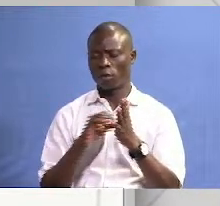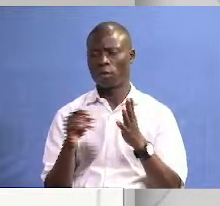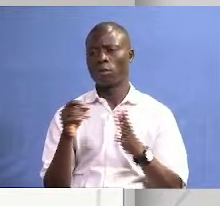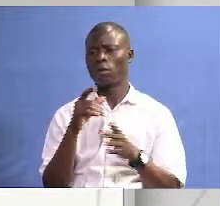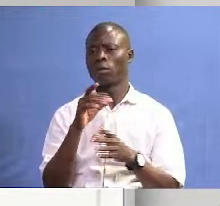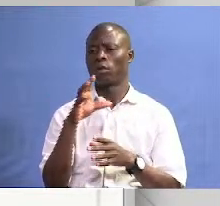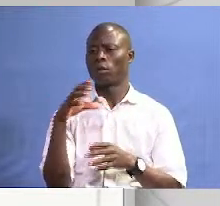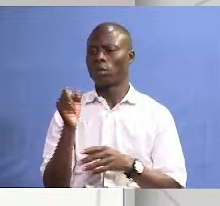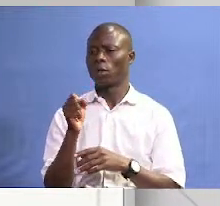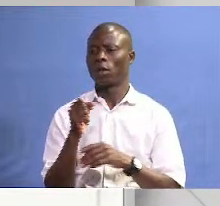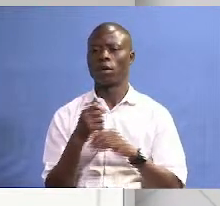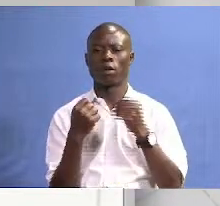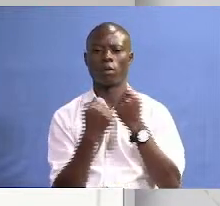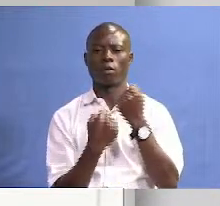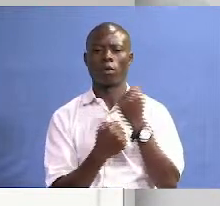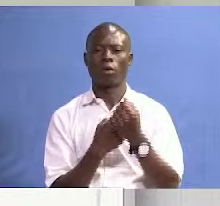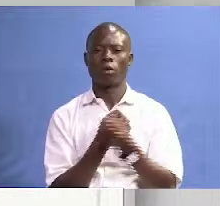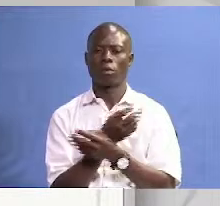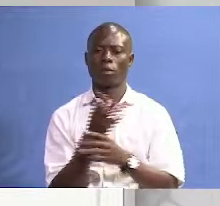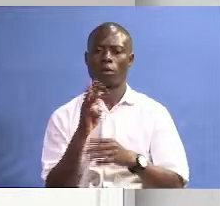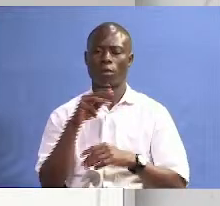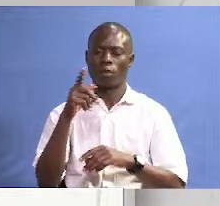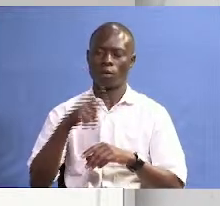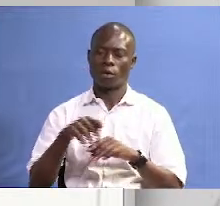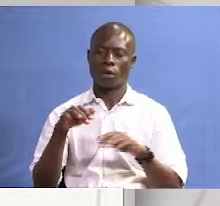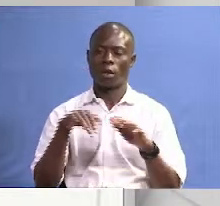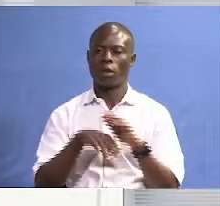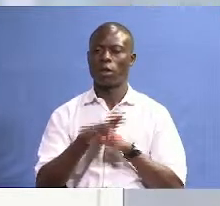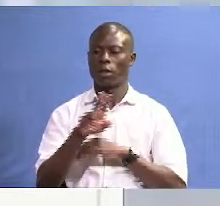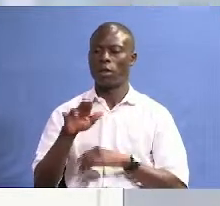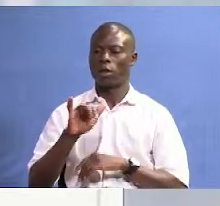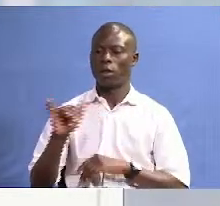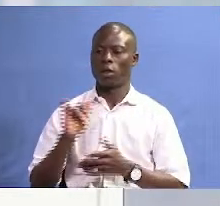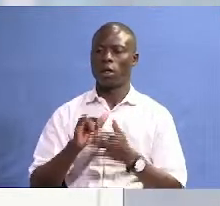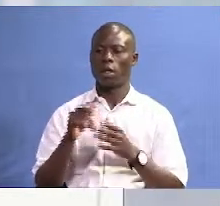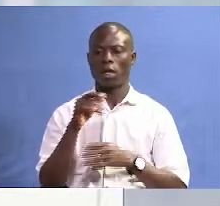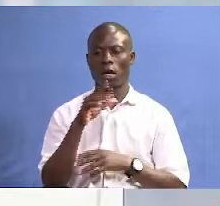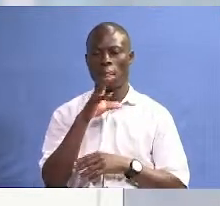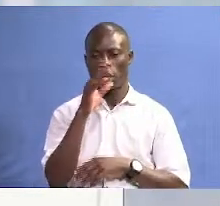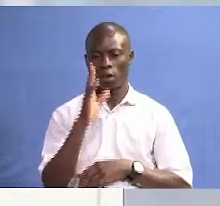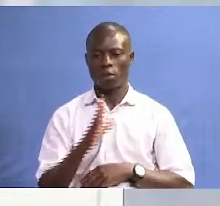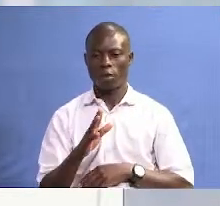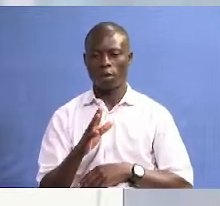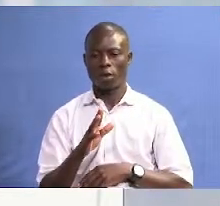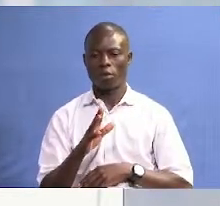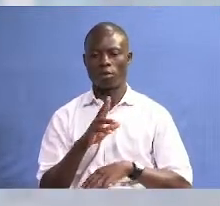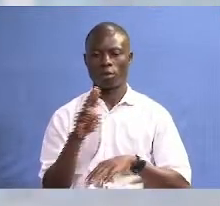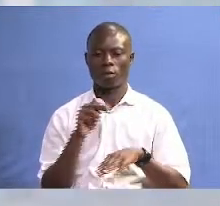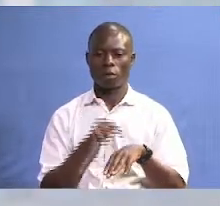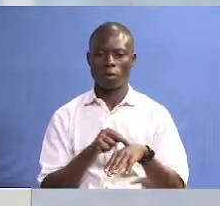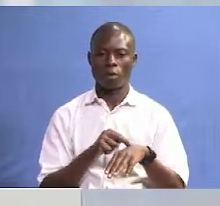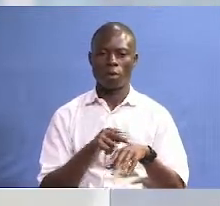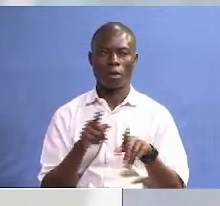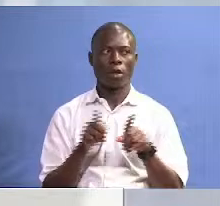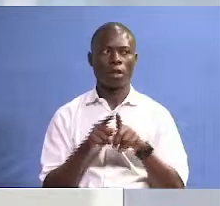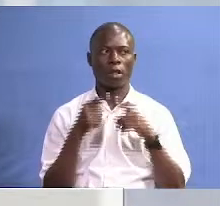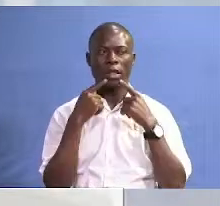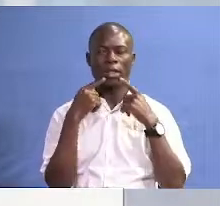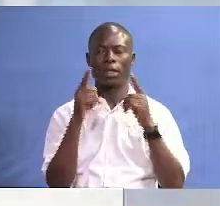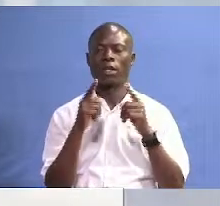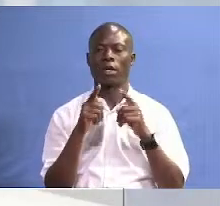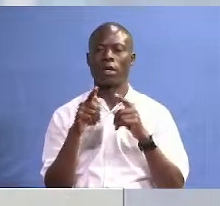by a majority of the members of the National Assembly, then the Speaker of the National Assembly shall